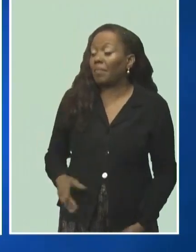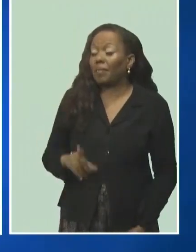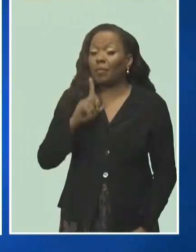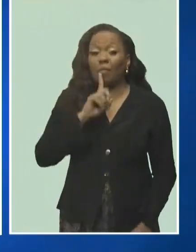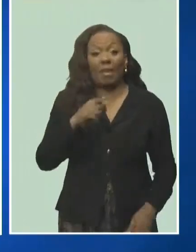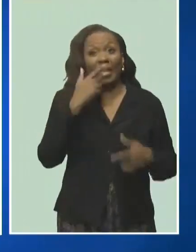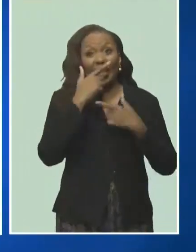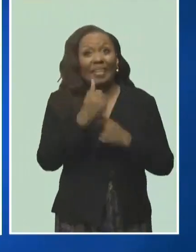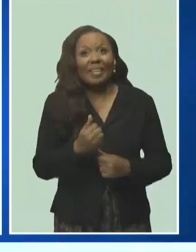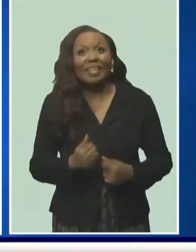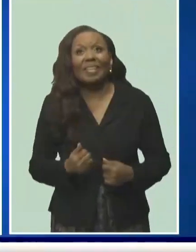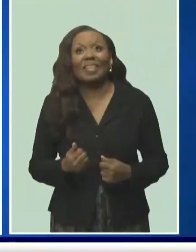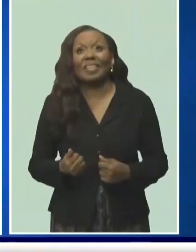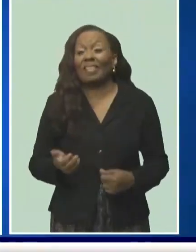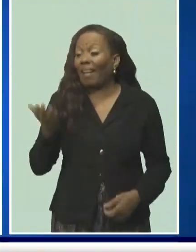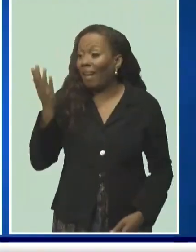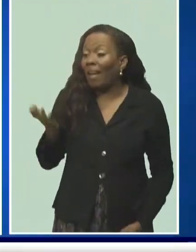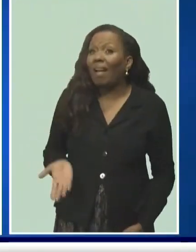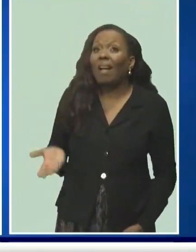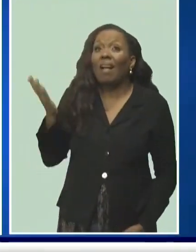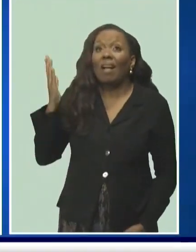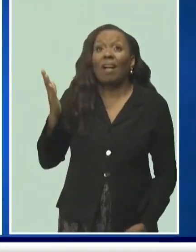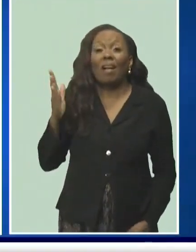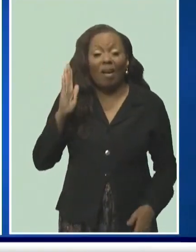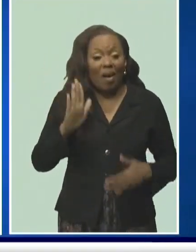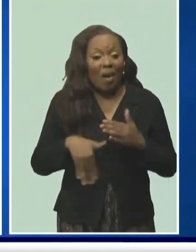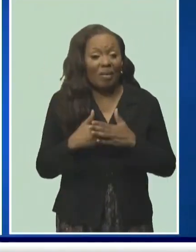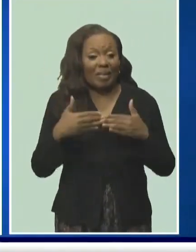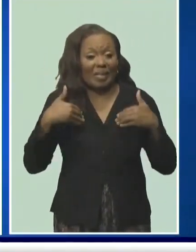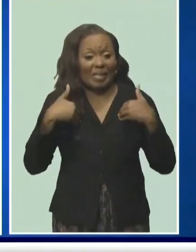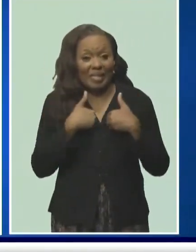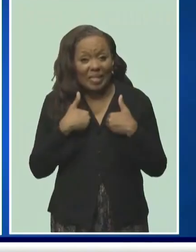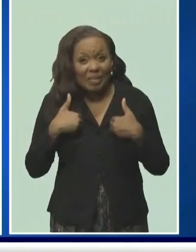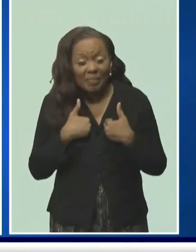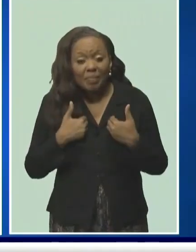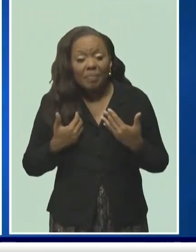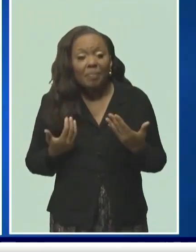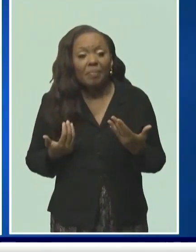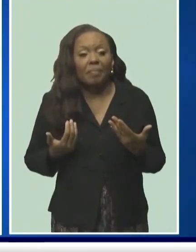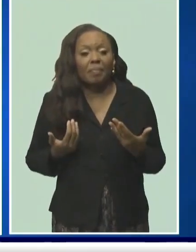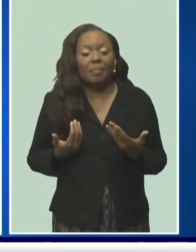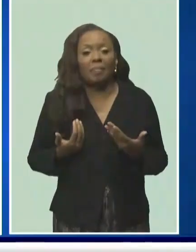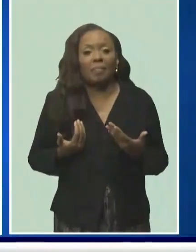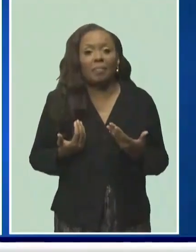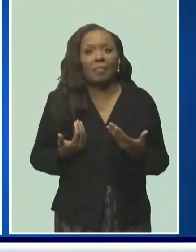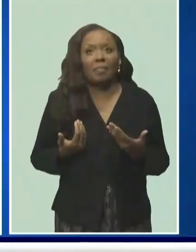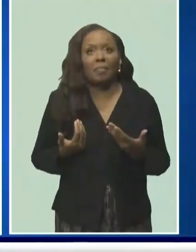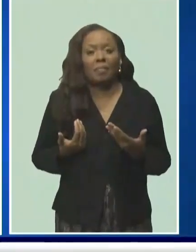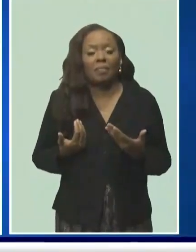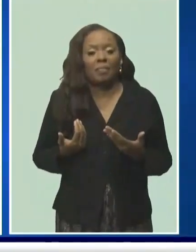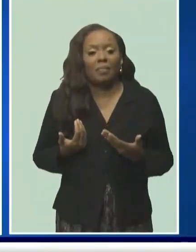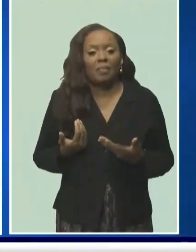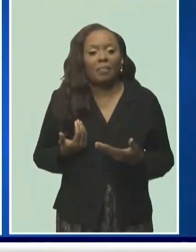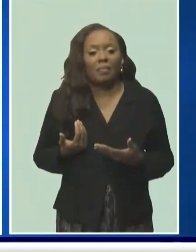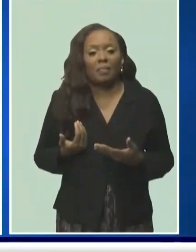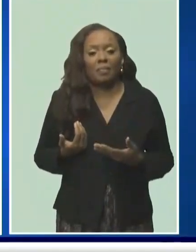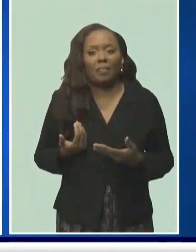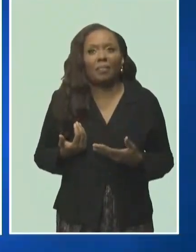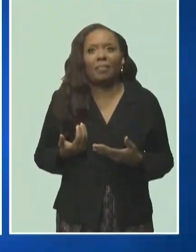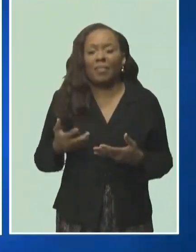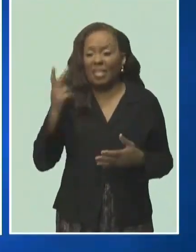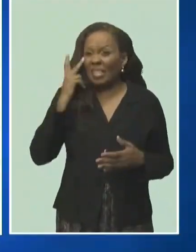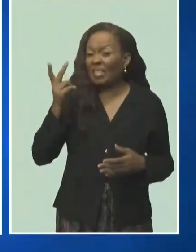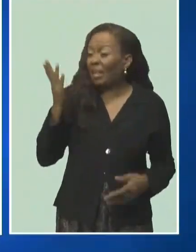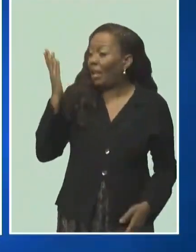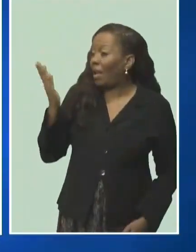the hybridizing of the goats, and indeed I like to see the species of bird that we